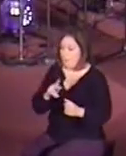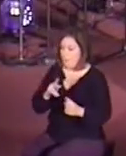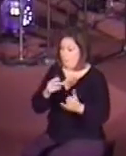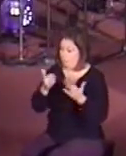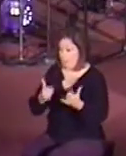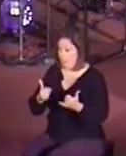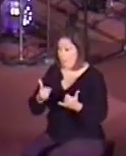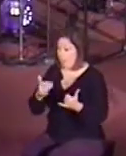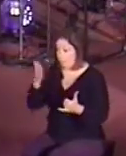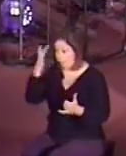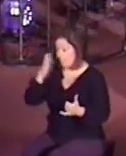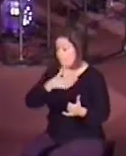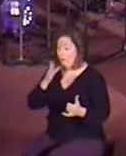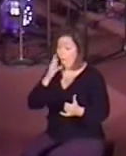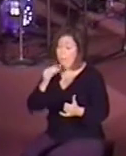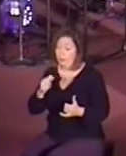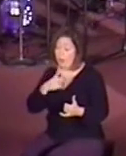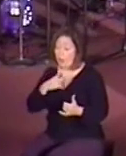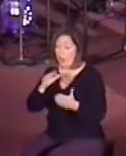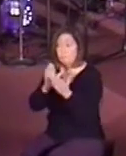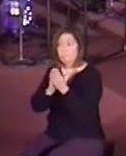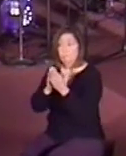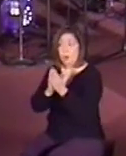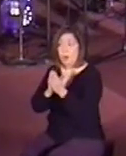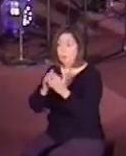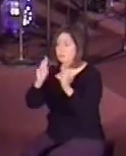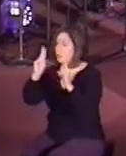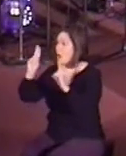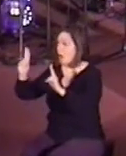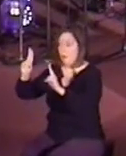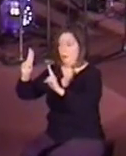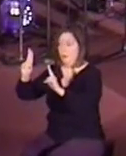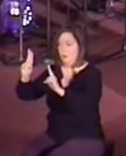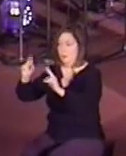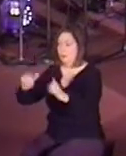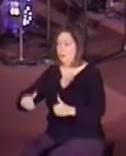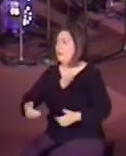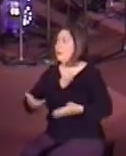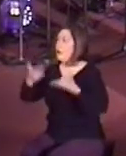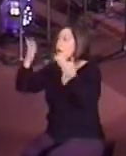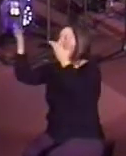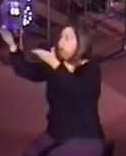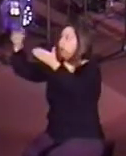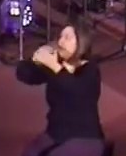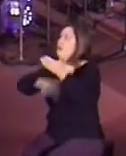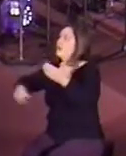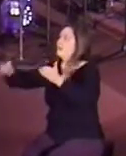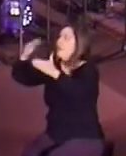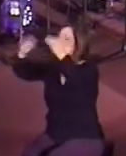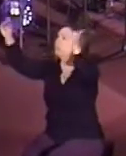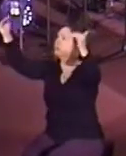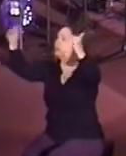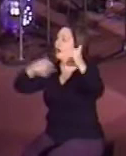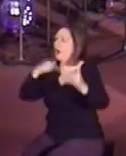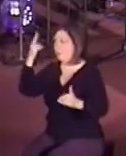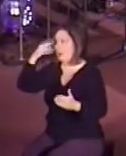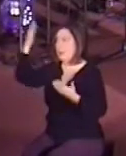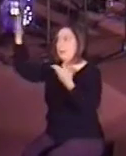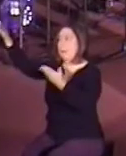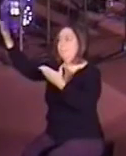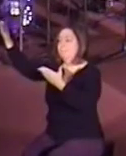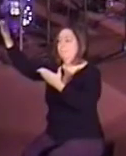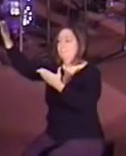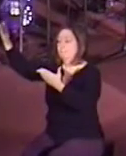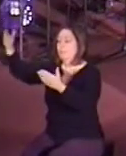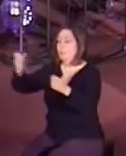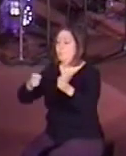now because what I've went through, I praise, I honor, and I lift up the King of heaven. I recognize him